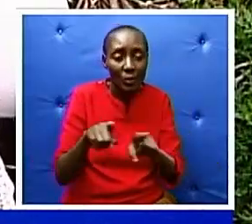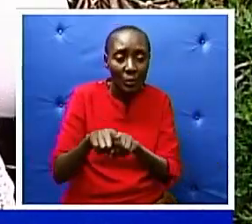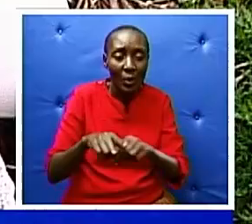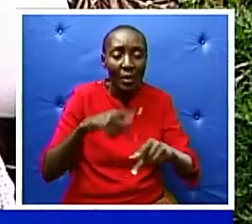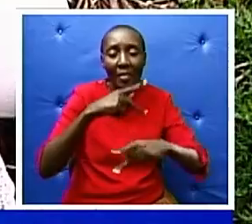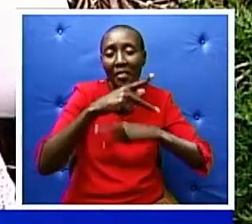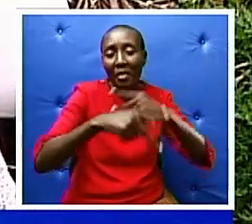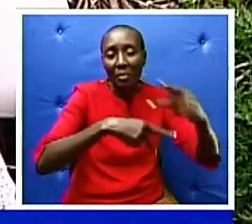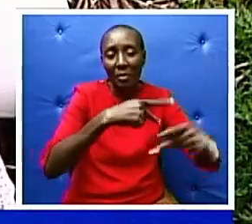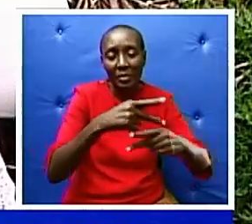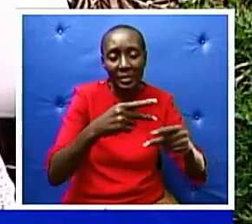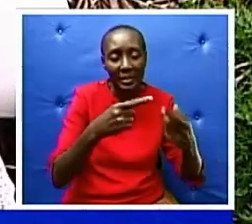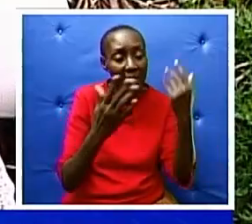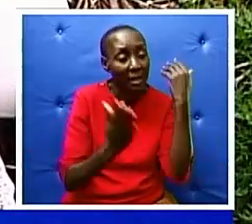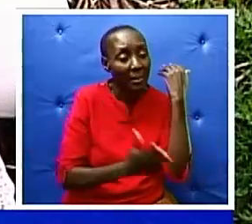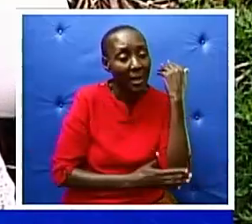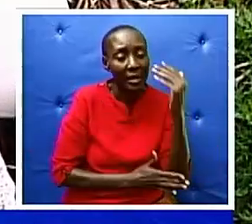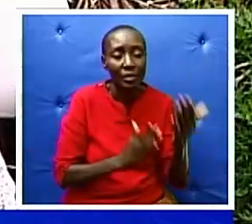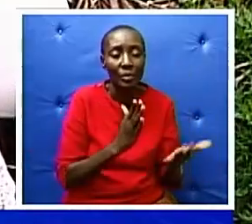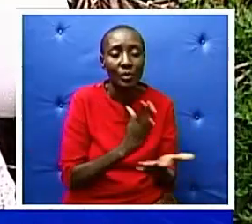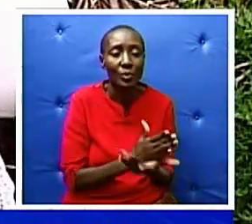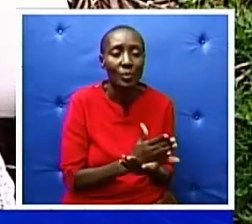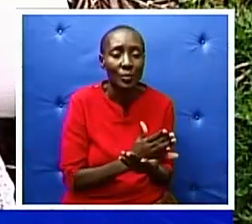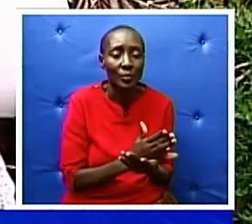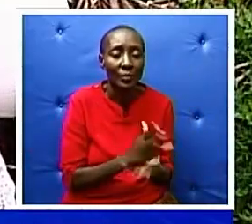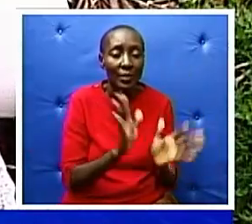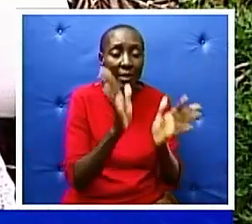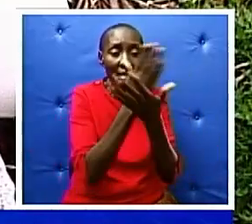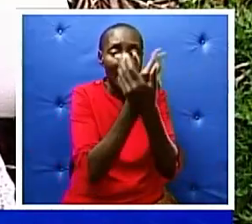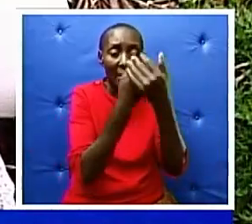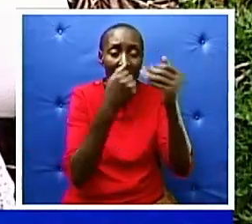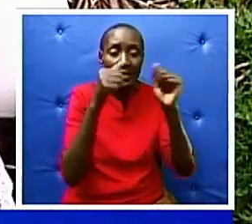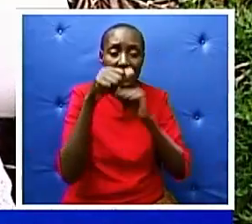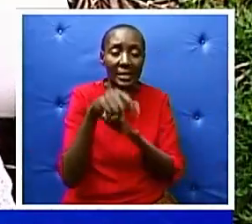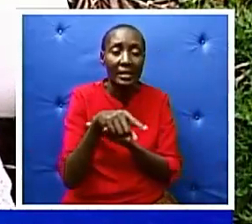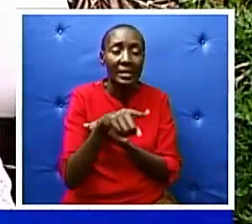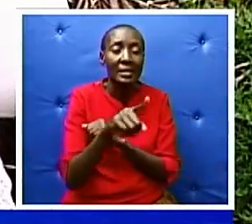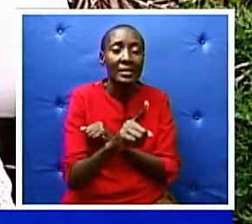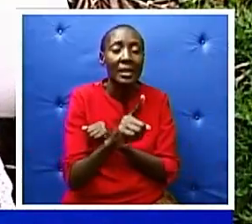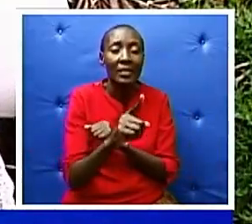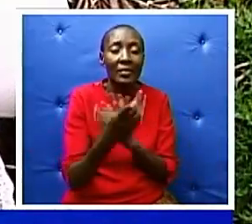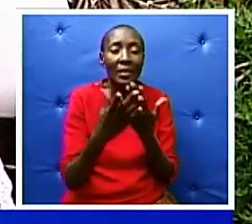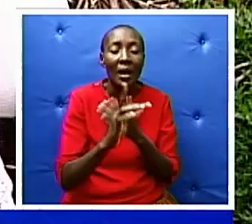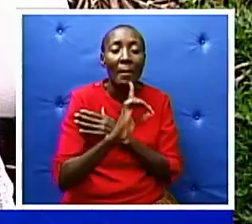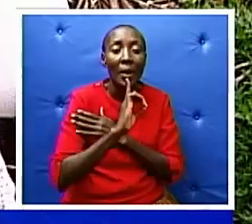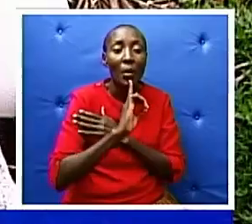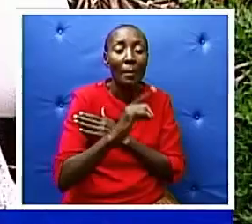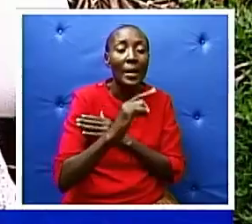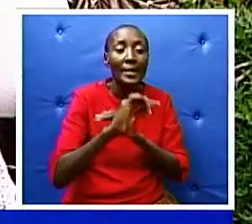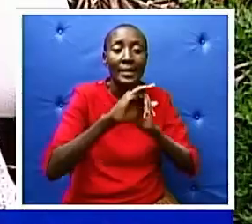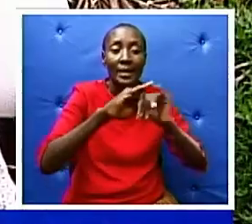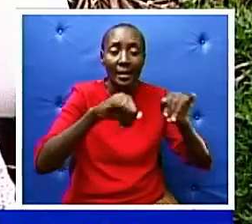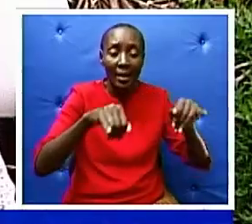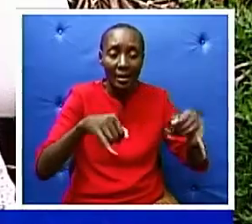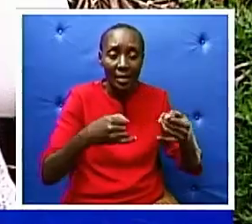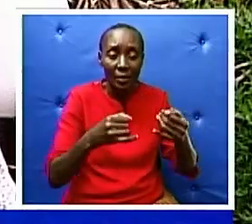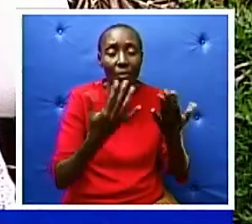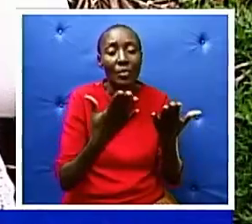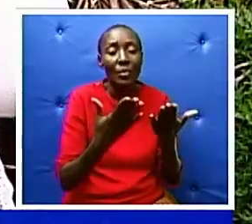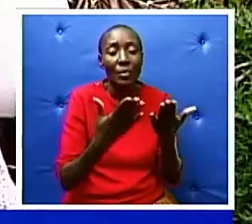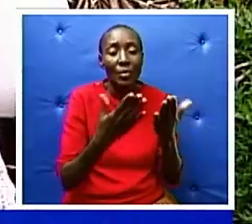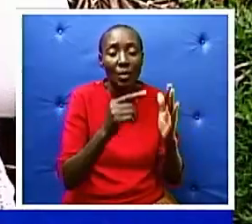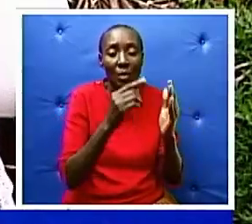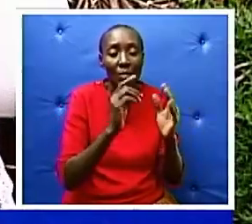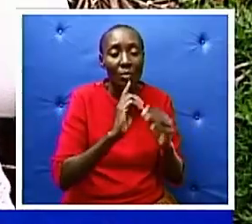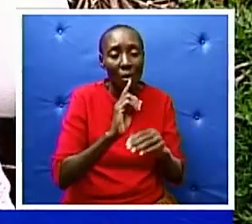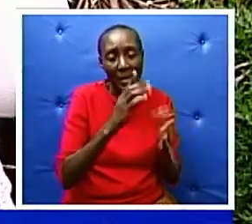It's unfortunate that the president had to give us new lockdown issues at the same period